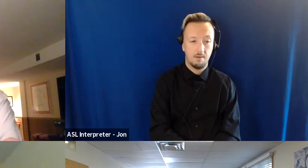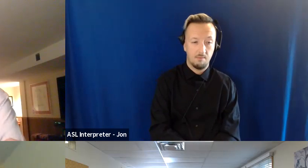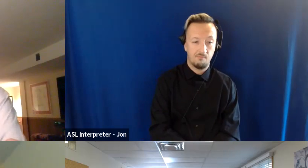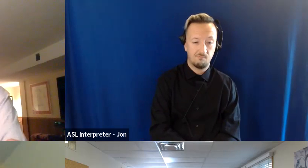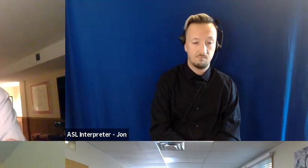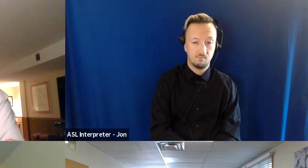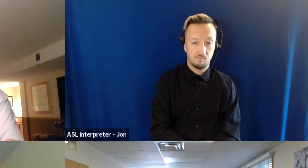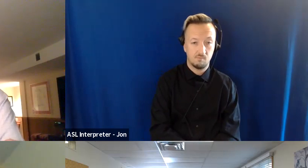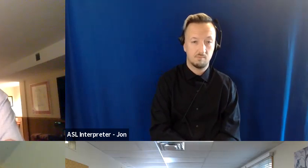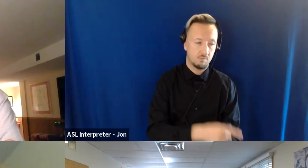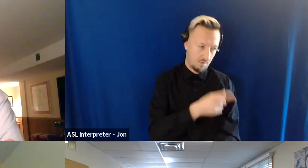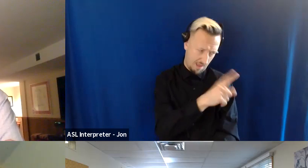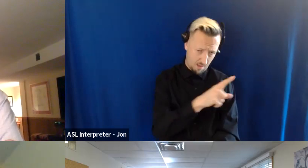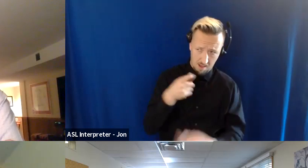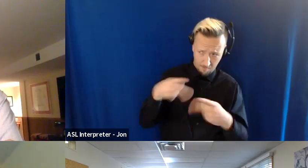Cripples use the back door.